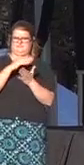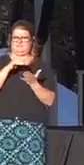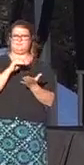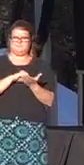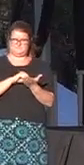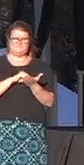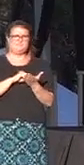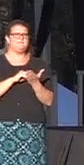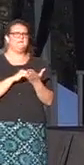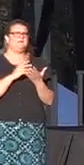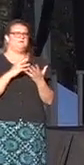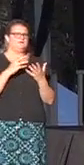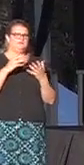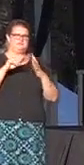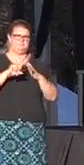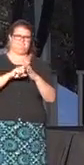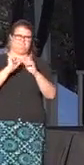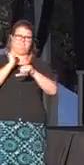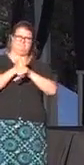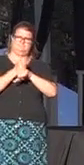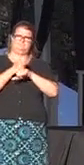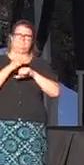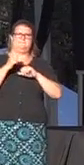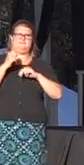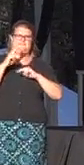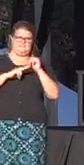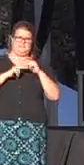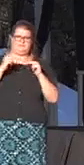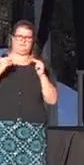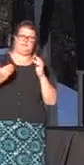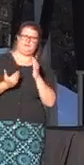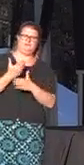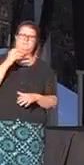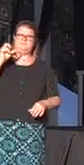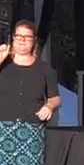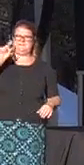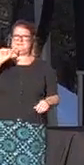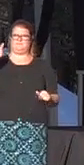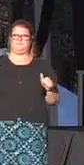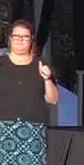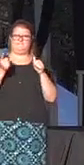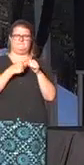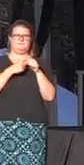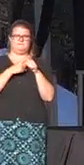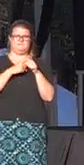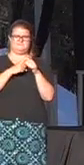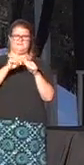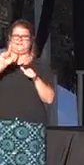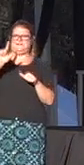Center to break ground on the construction of San Diego's first